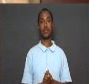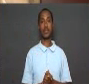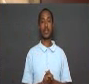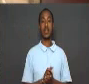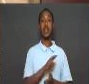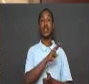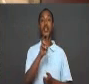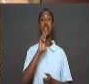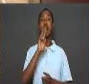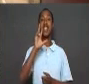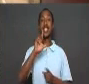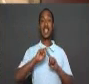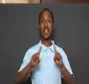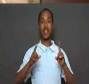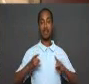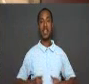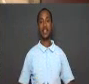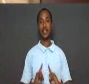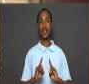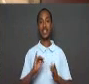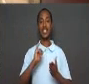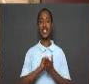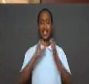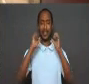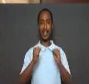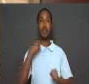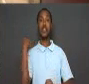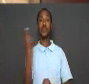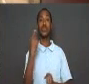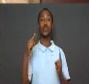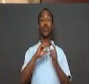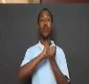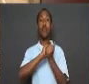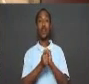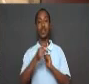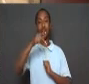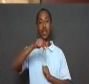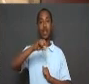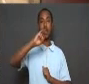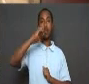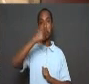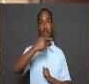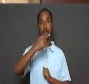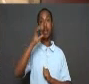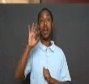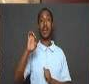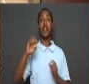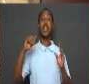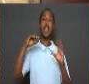There are 3 different methods that can be used to convert pig iron into